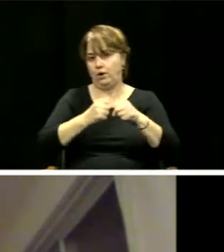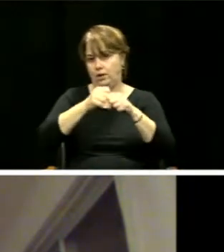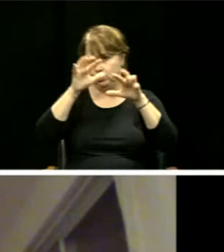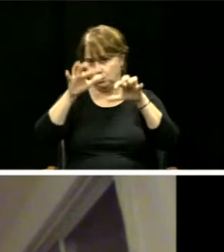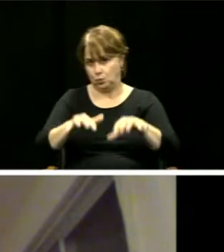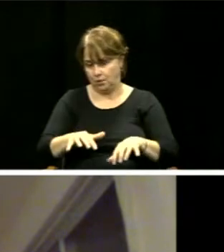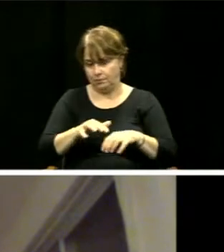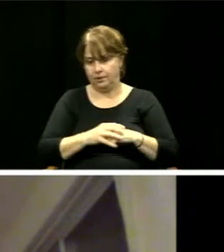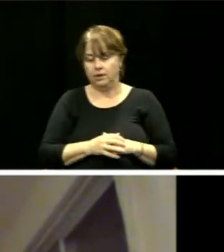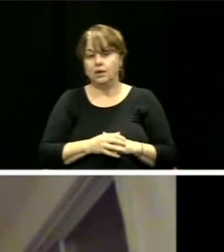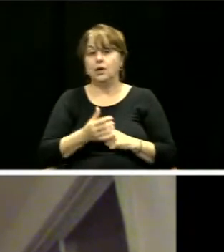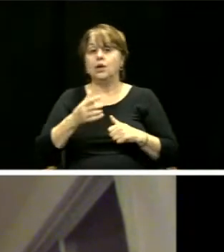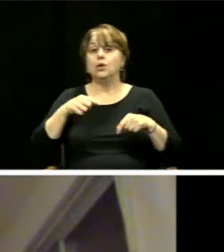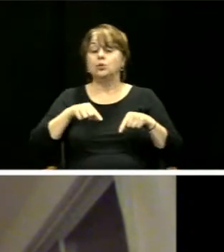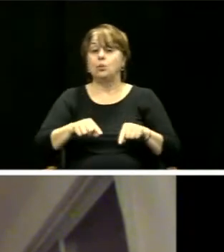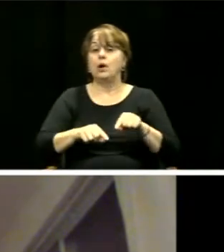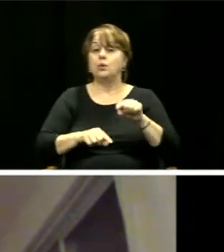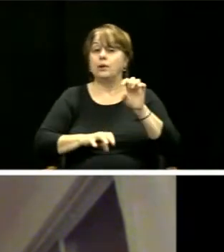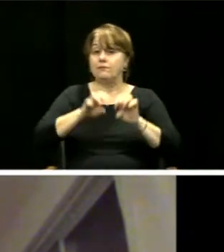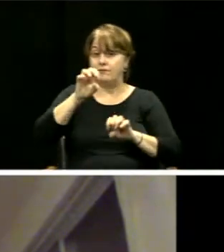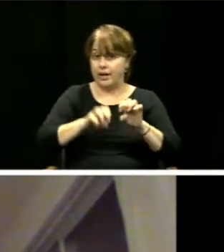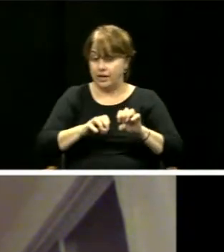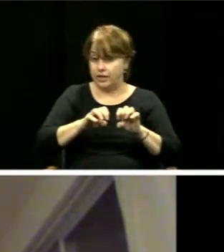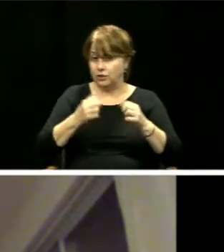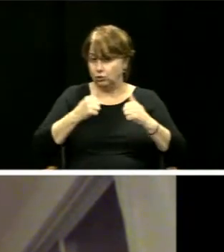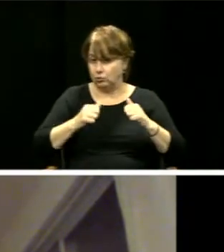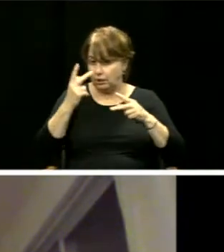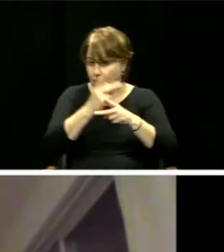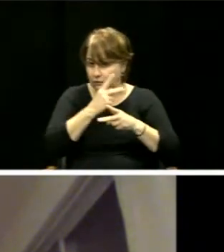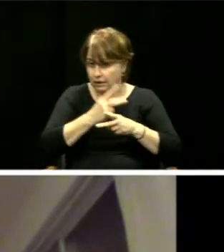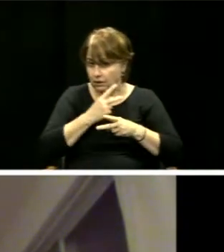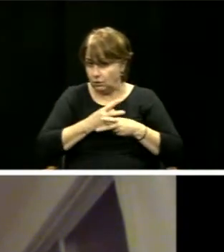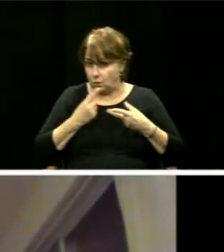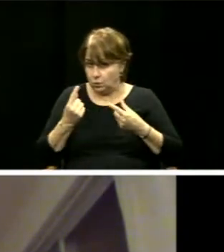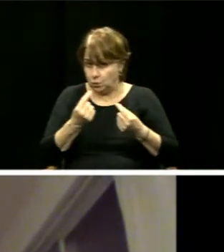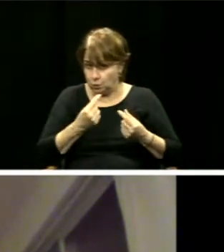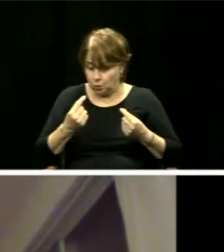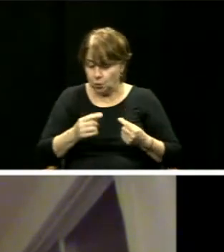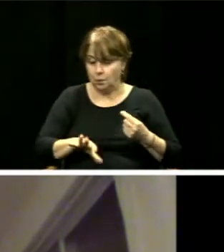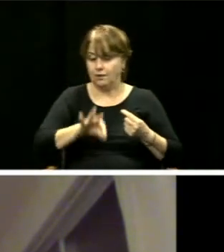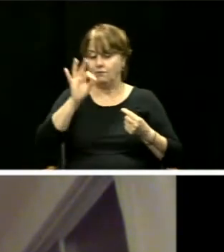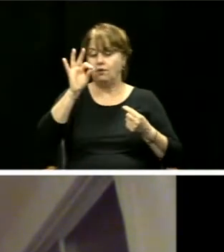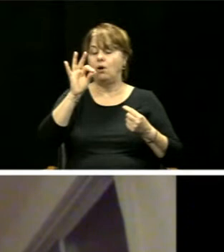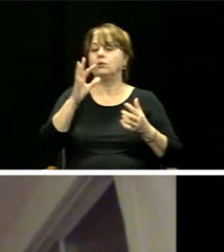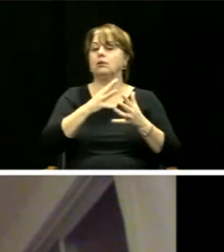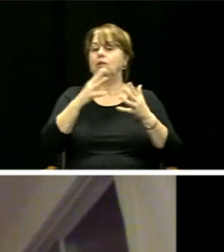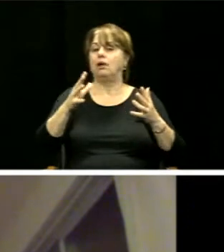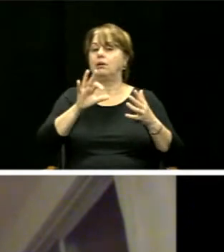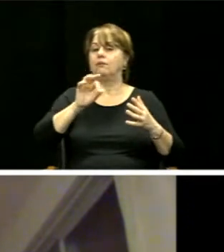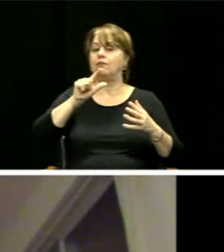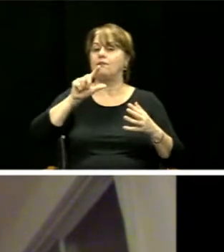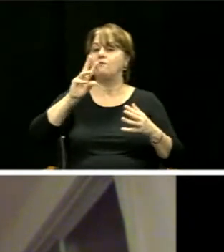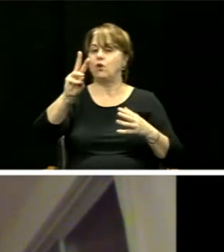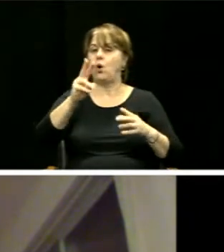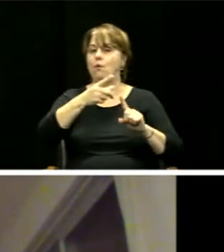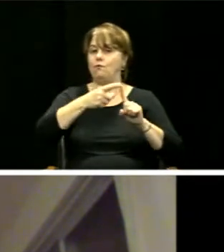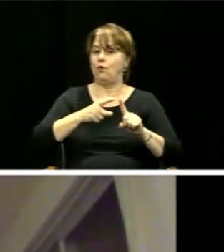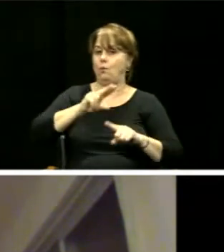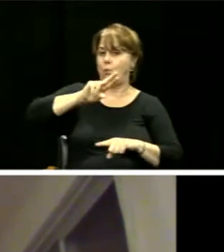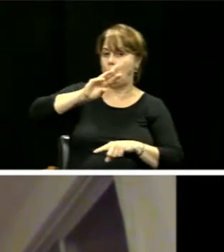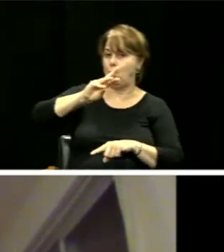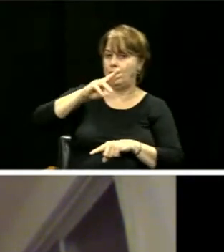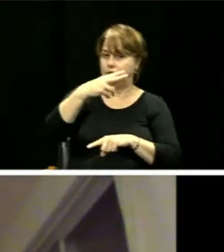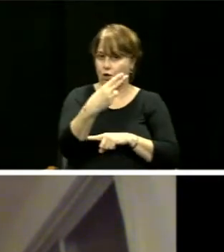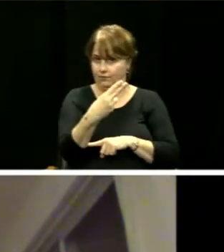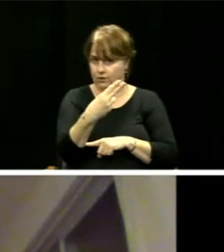we were evaluating, looking for answers, we put out flow meters and we found that there was a significant amount of flow coming from West Hartford, which